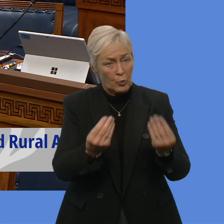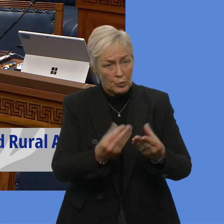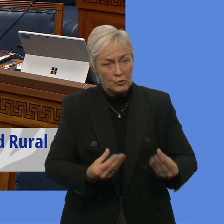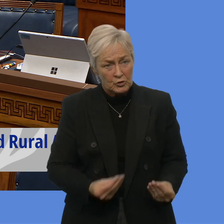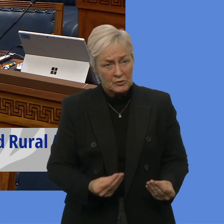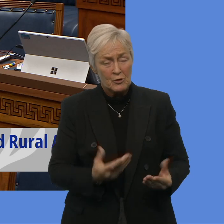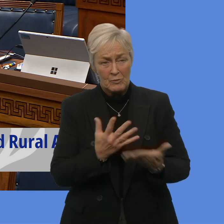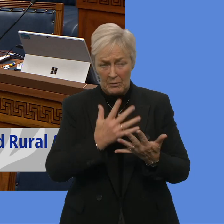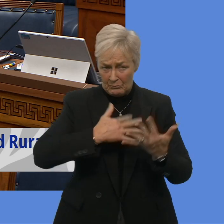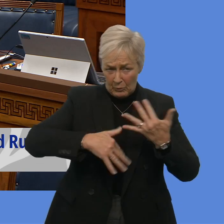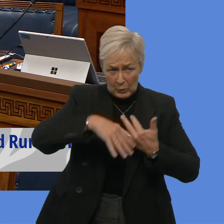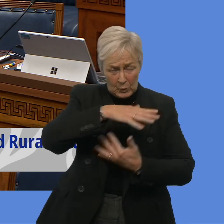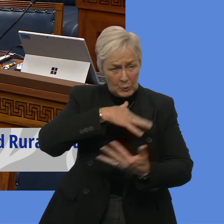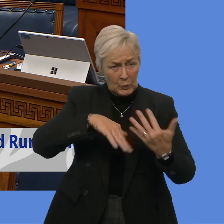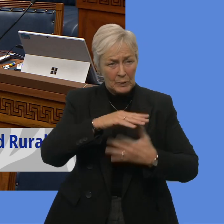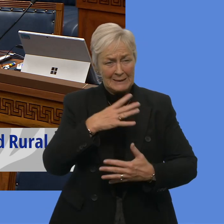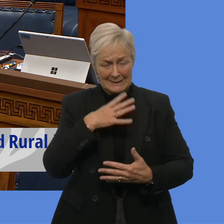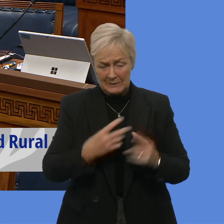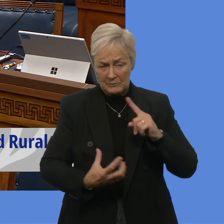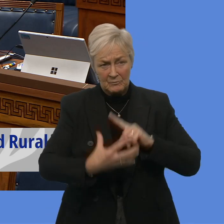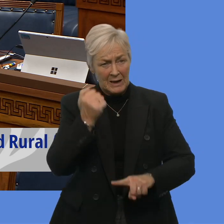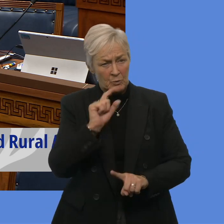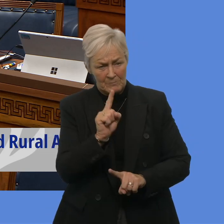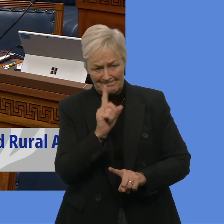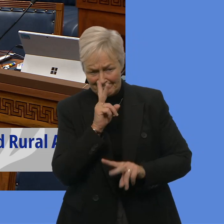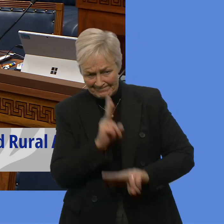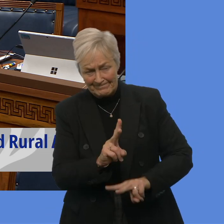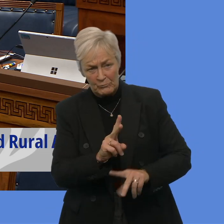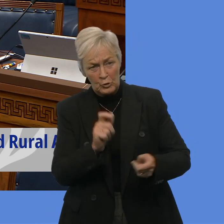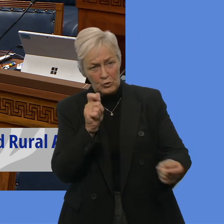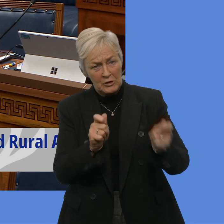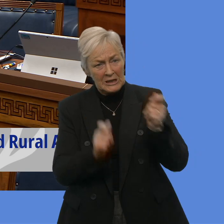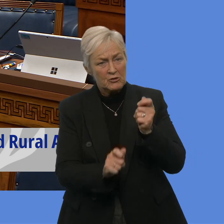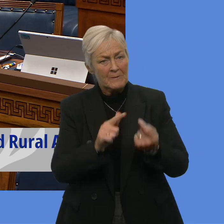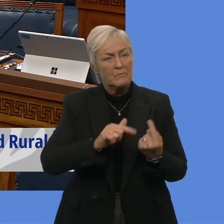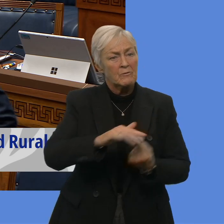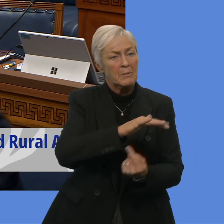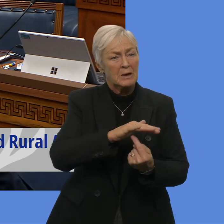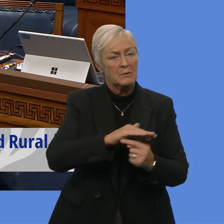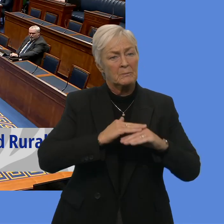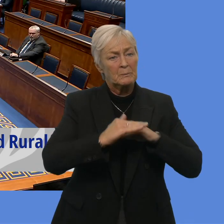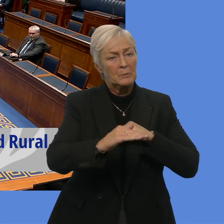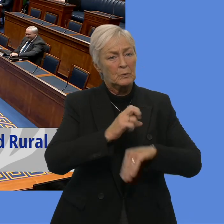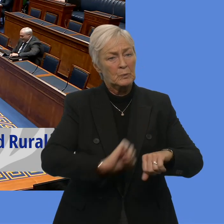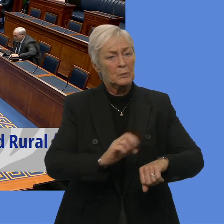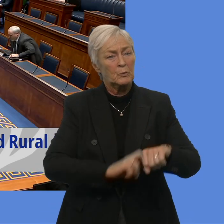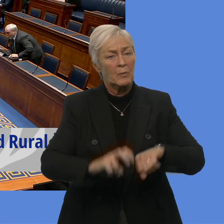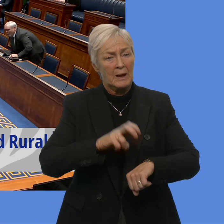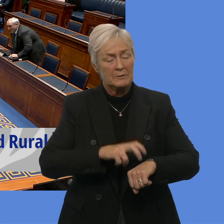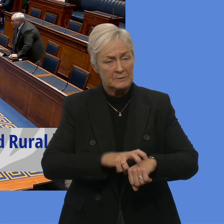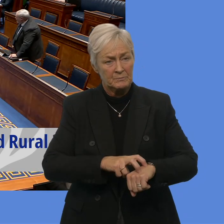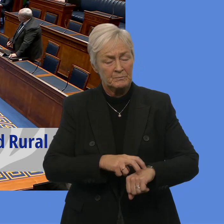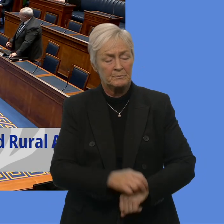a complex area and needs to be fully scoped out in terms of the changing environmental landscape in Northern Ireland. Colin Gildernew.